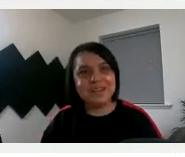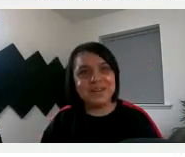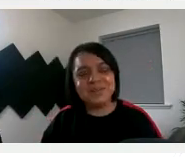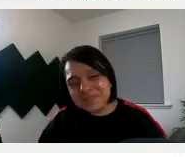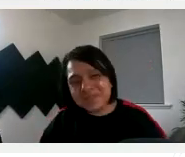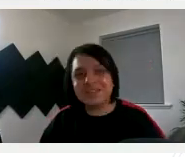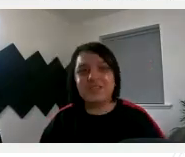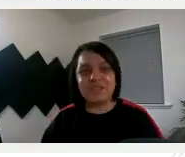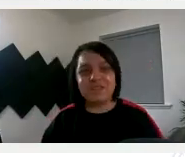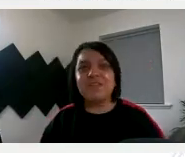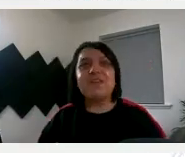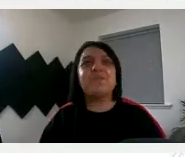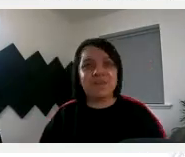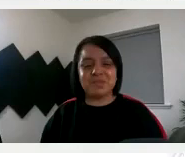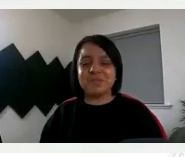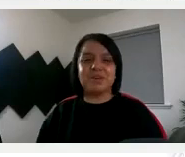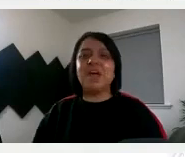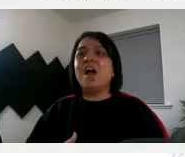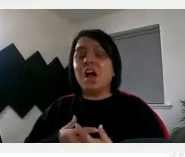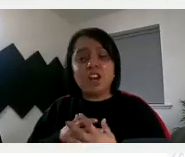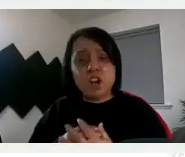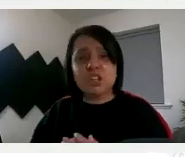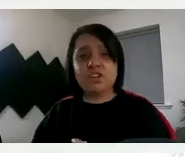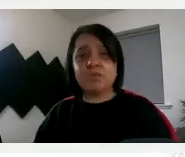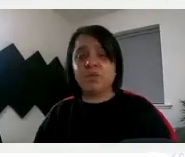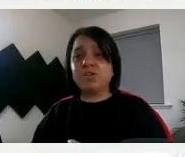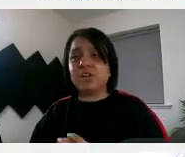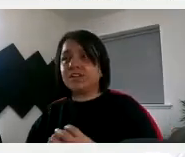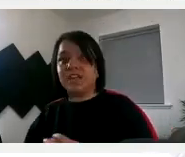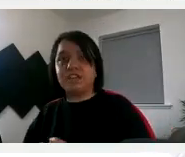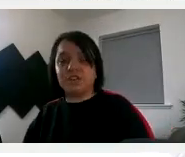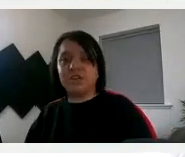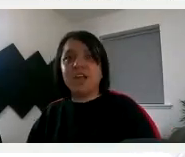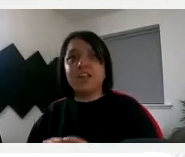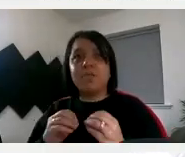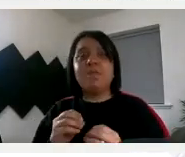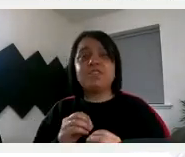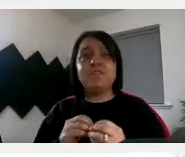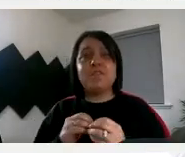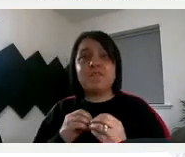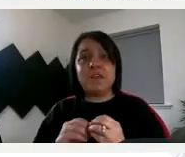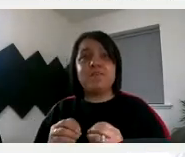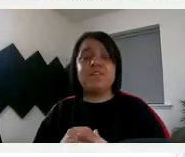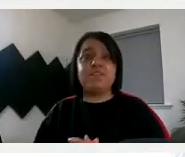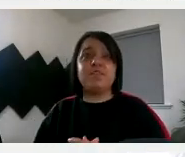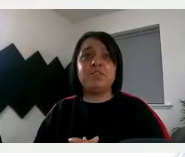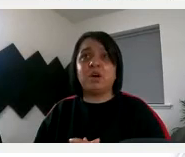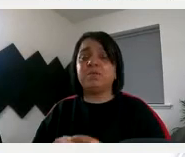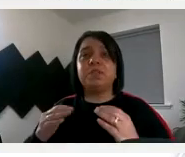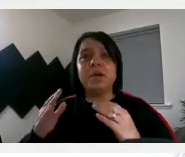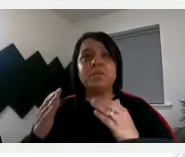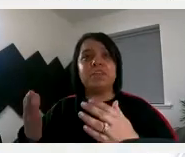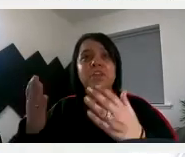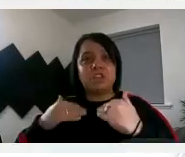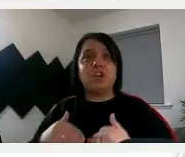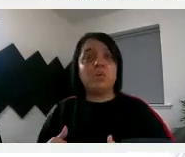to you. Not very professional. So a lot of jobs won't take you. There might be some very, very few jobs, but there